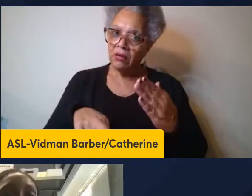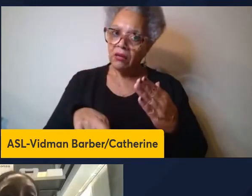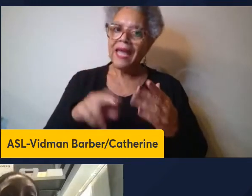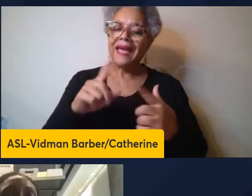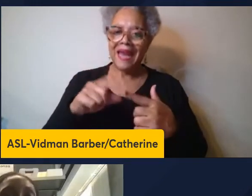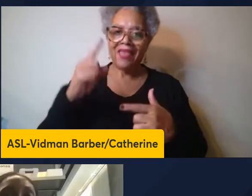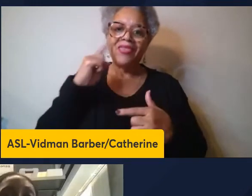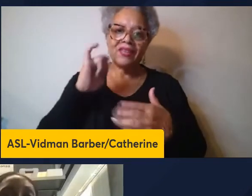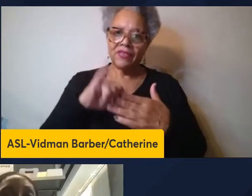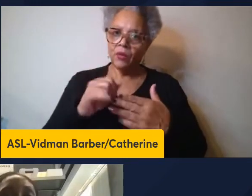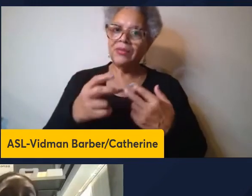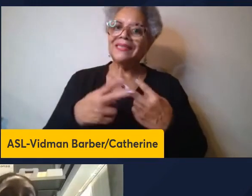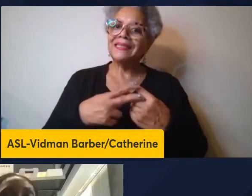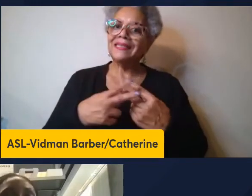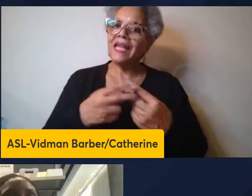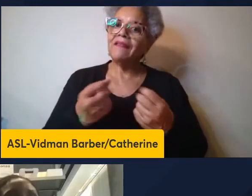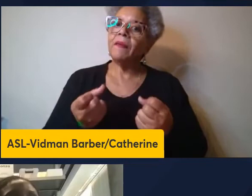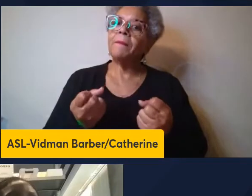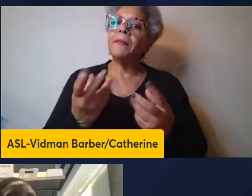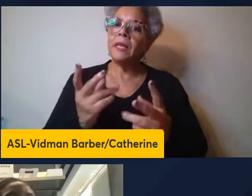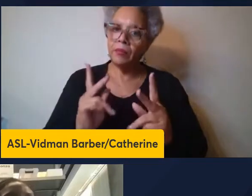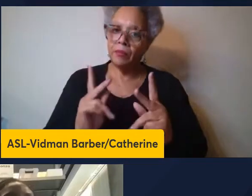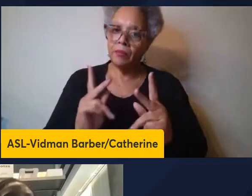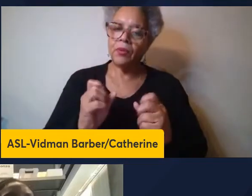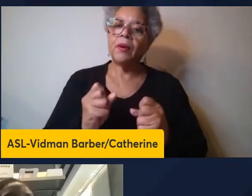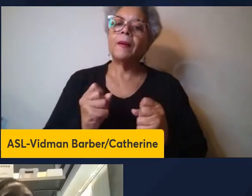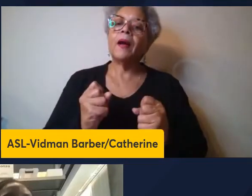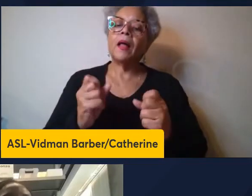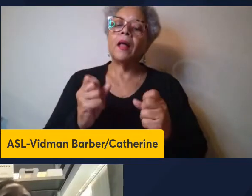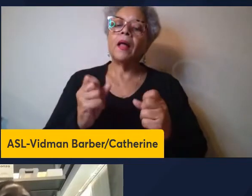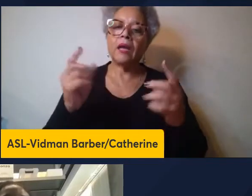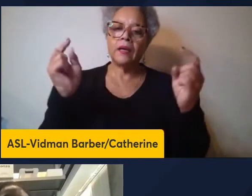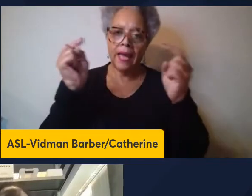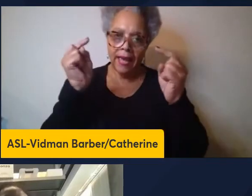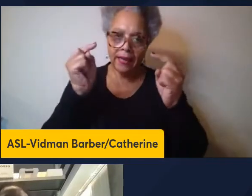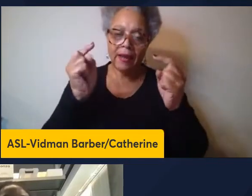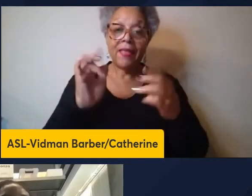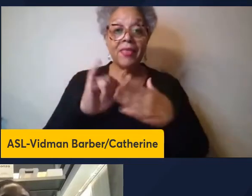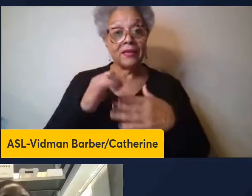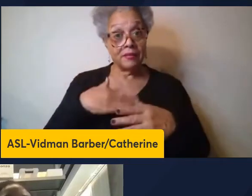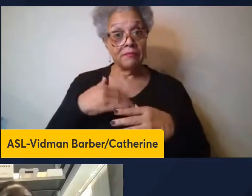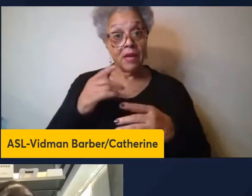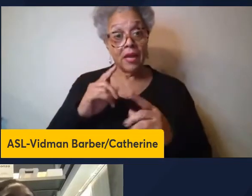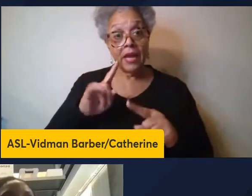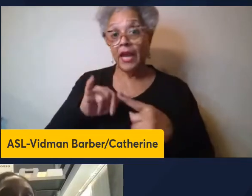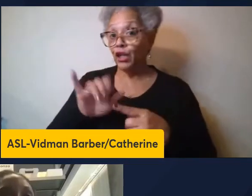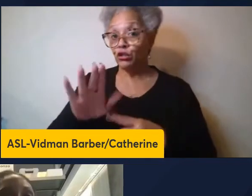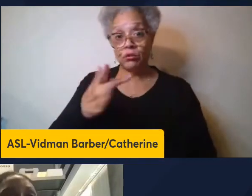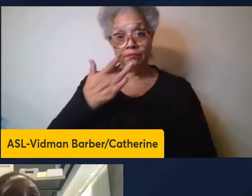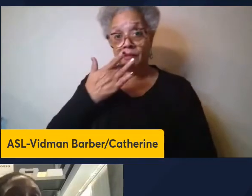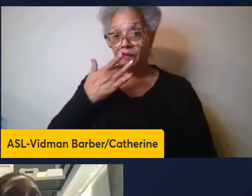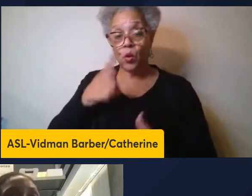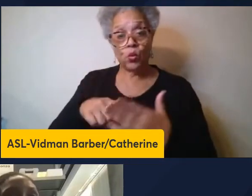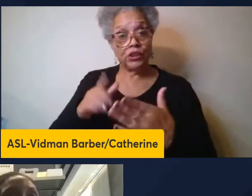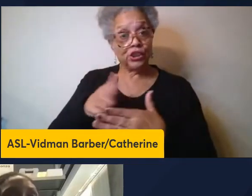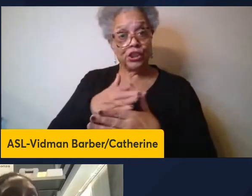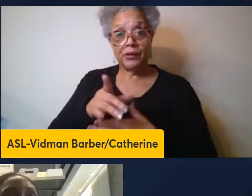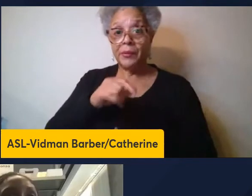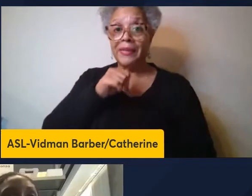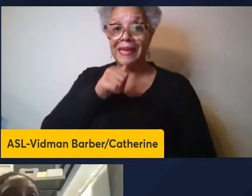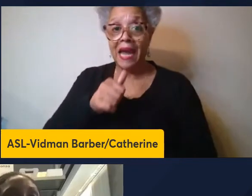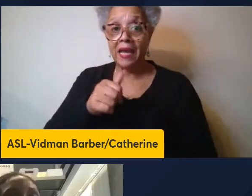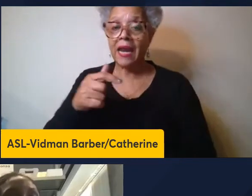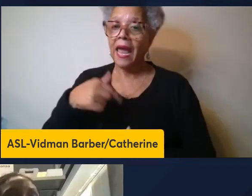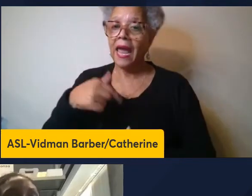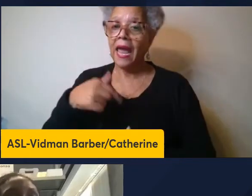will save a lot of people a lot of headache. So that's my answer to that. It's your prerogative on what to share and what not to share. I focus very,